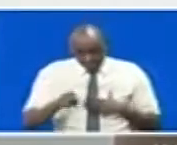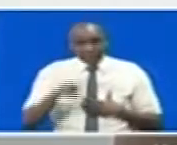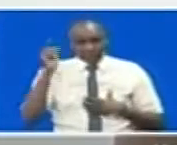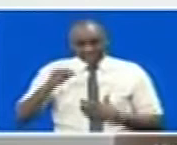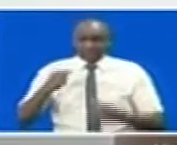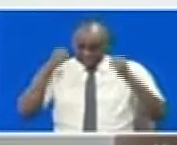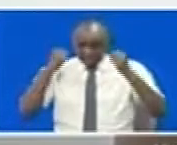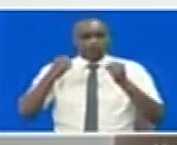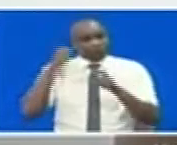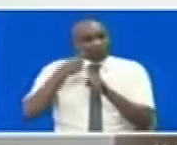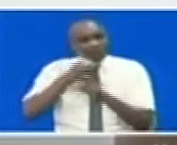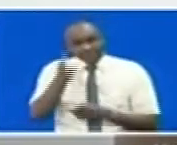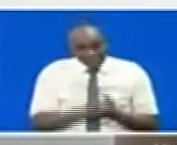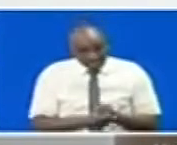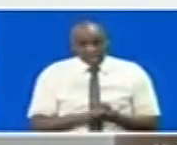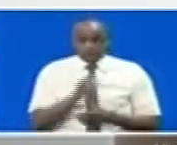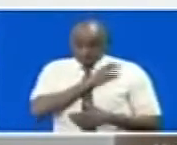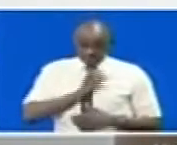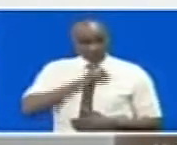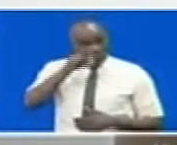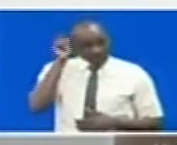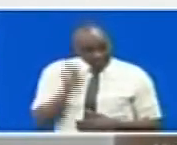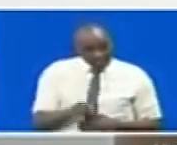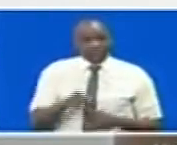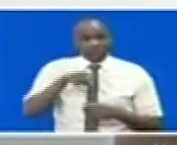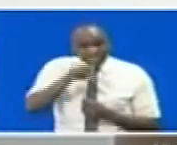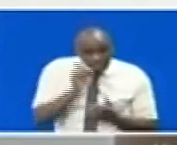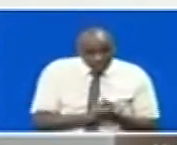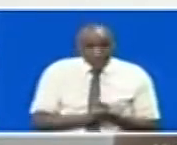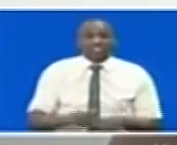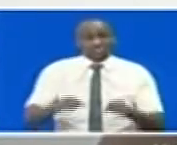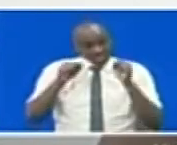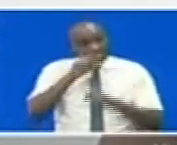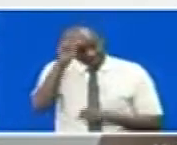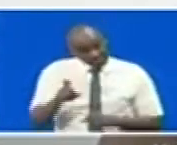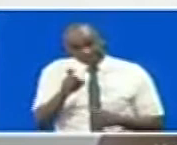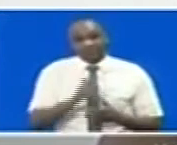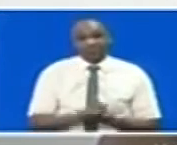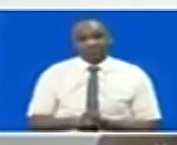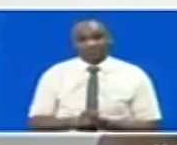this cause, and that is the commission and yourself as the chair?